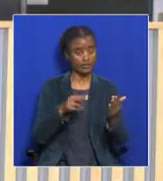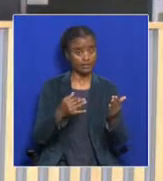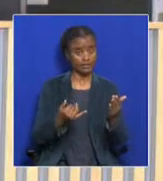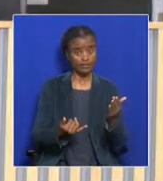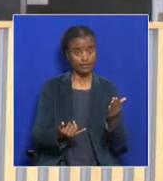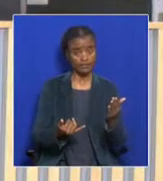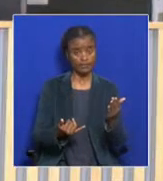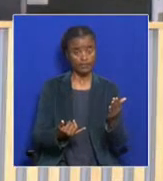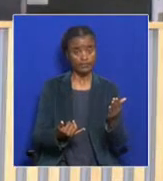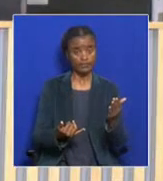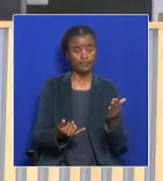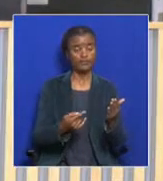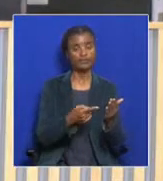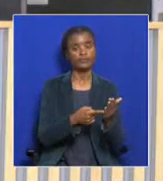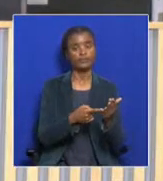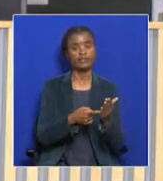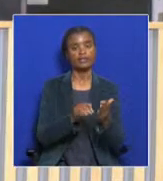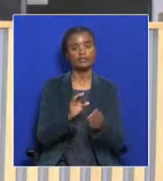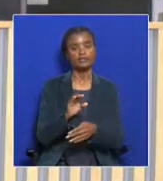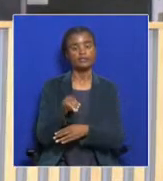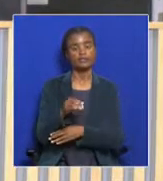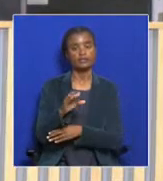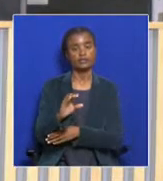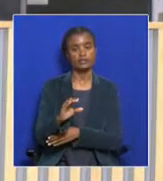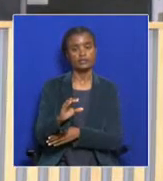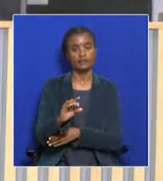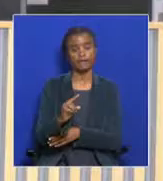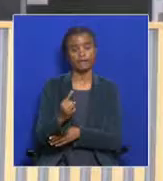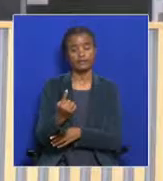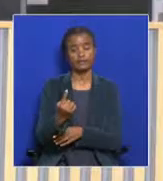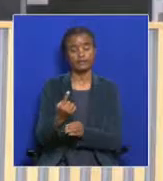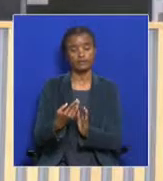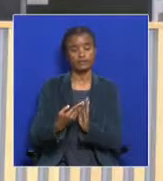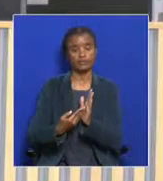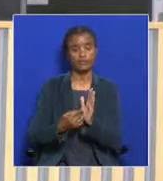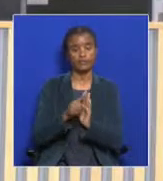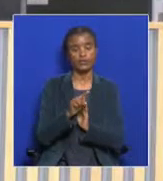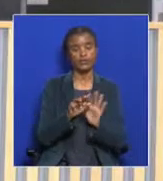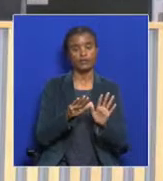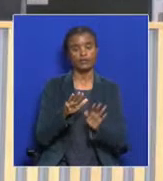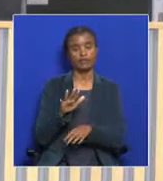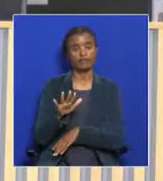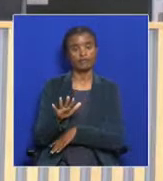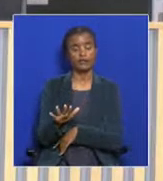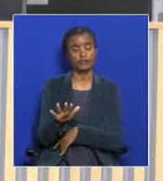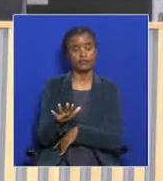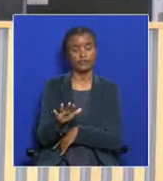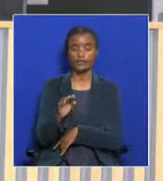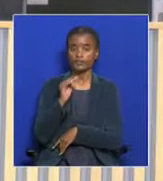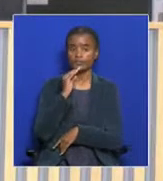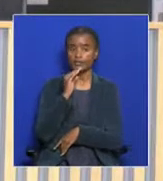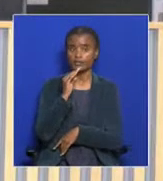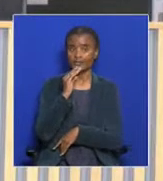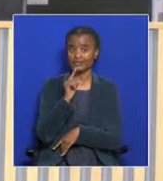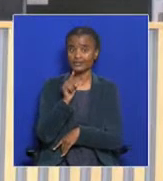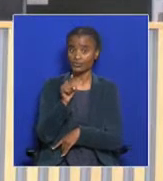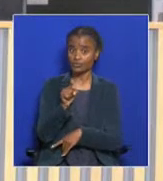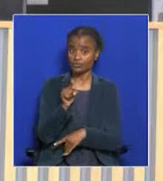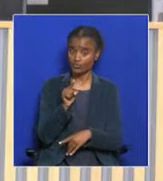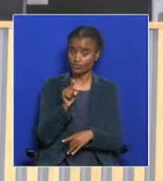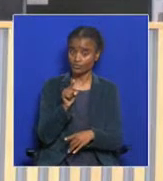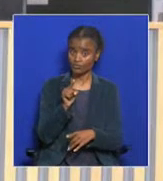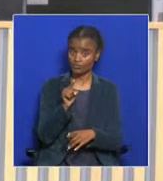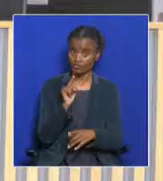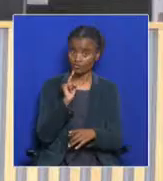first CJC there is 195. I see. Which should mean that the one you are referring to is the one